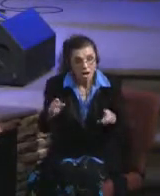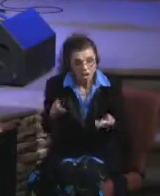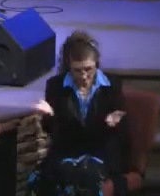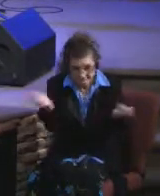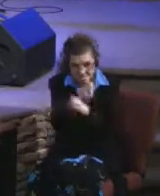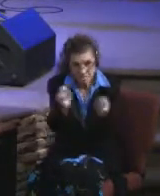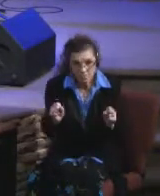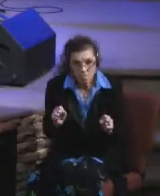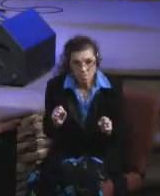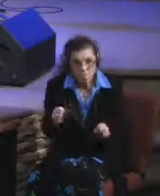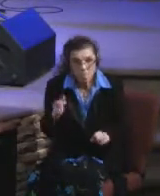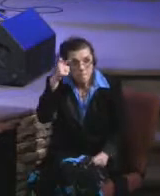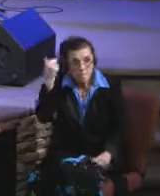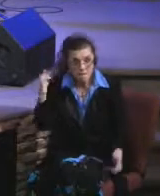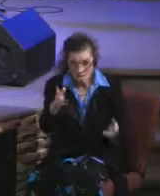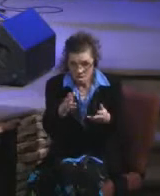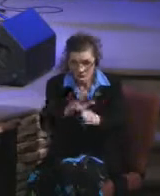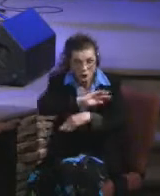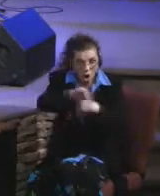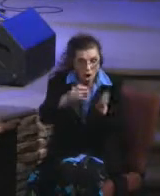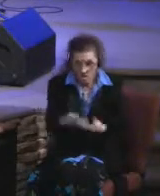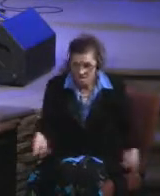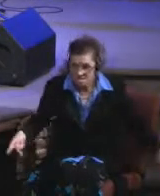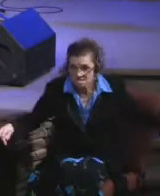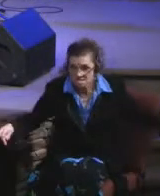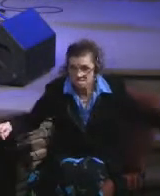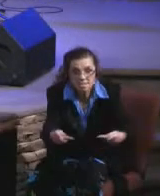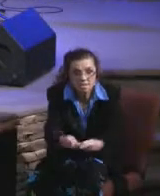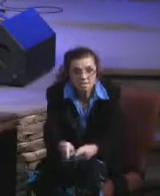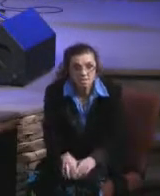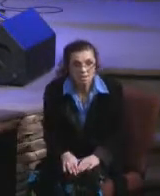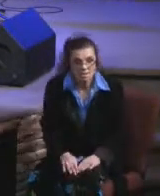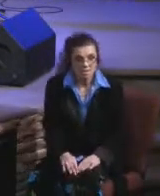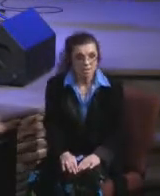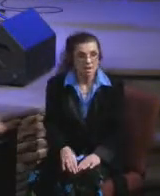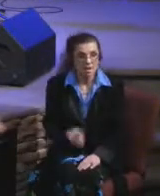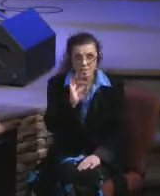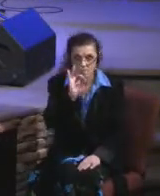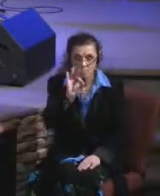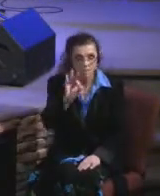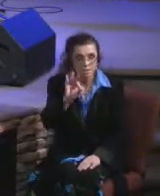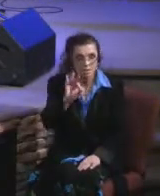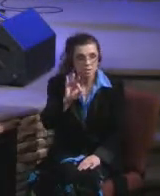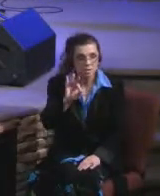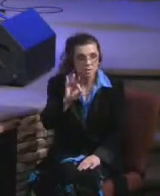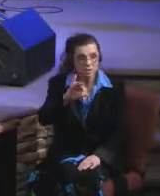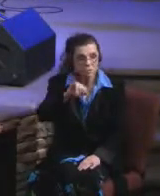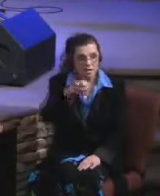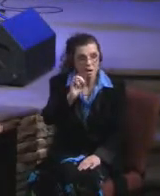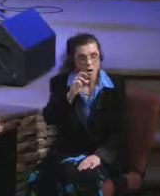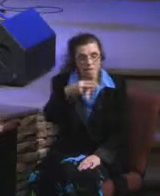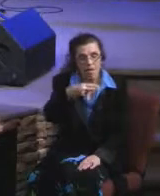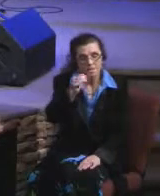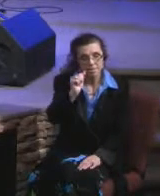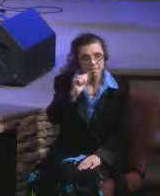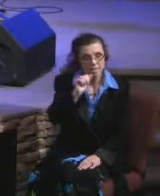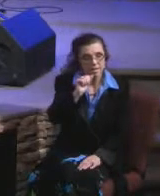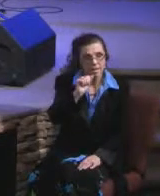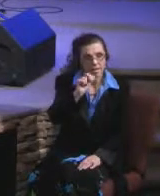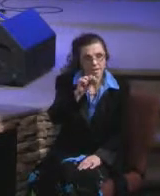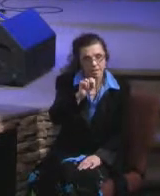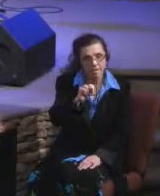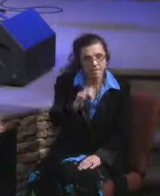Because the entire city of Nineveh repented at the preaching of Jonah, God spared them. They had judgment